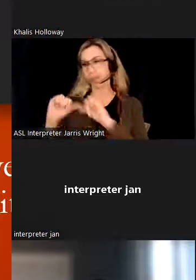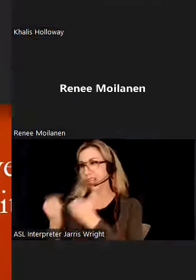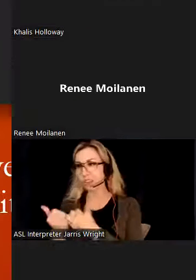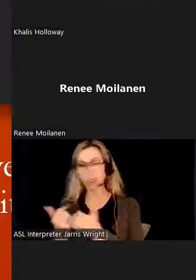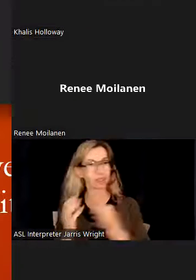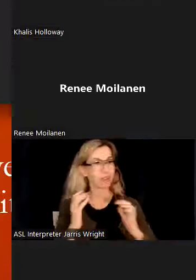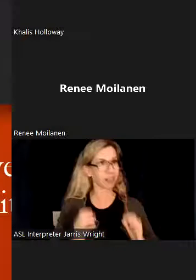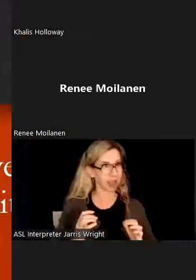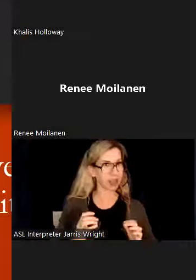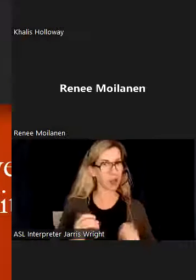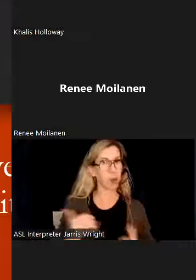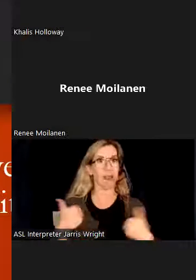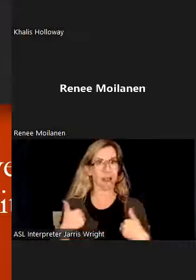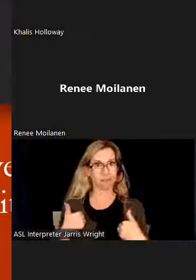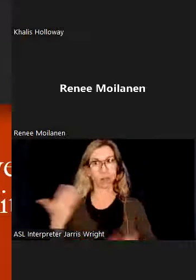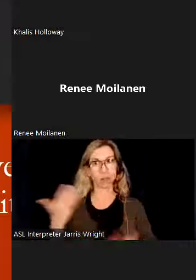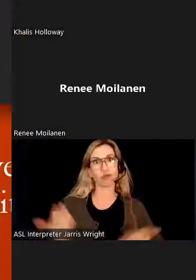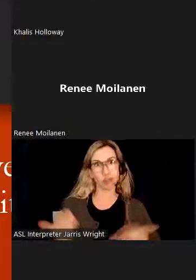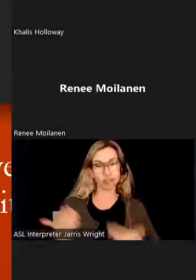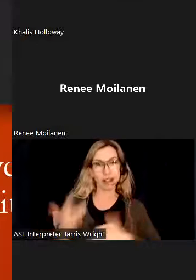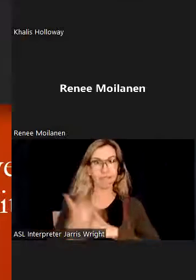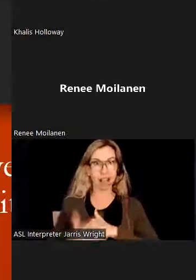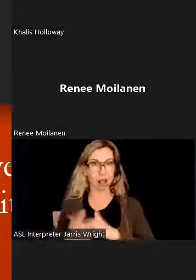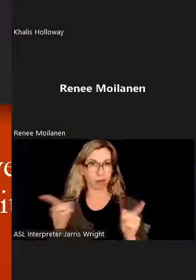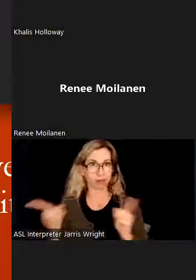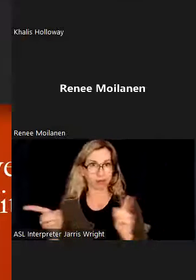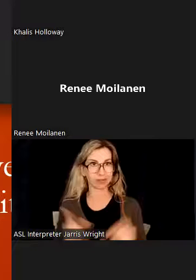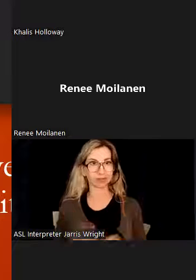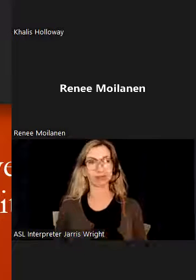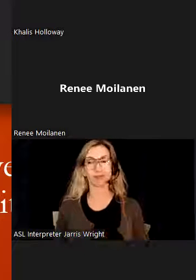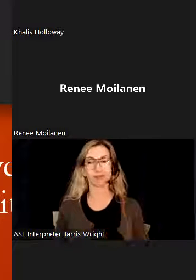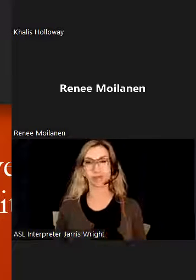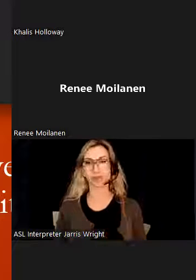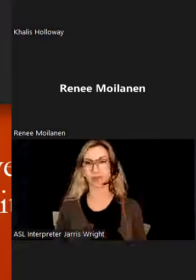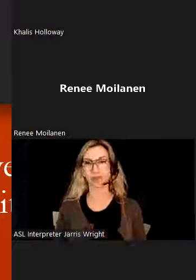that the services are available both ways.